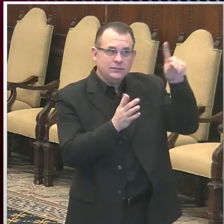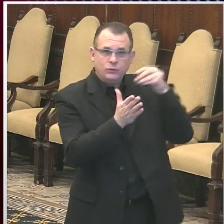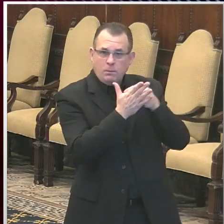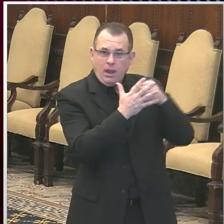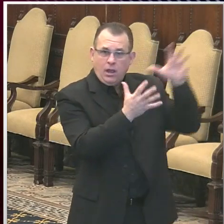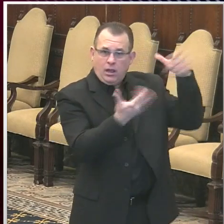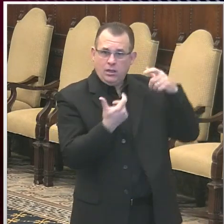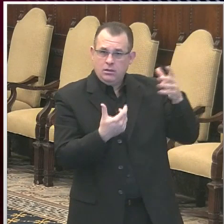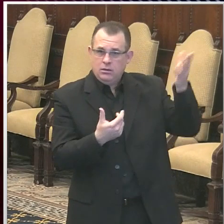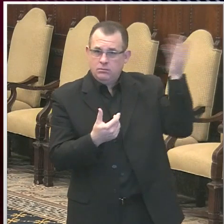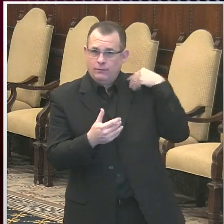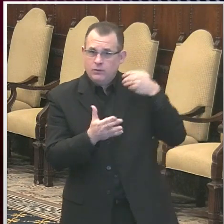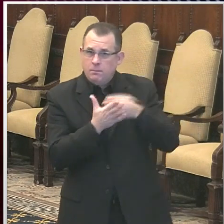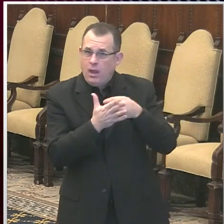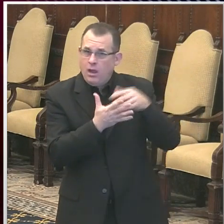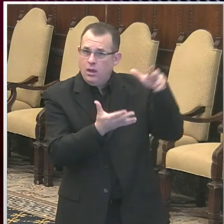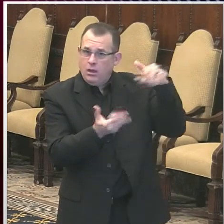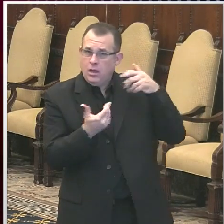Take it.